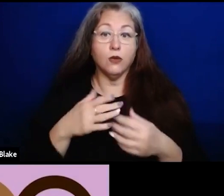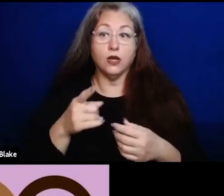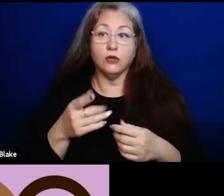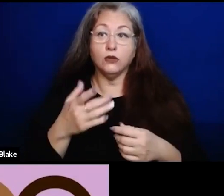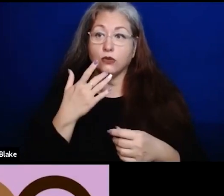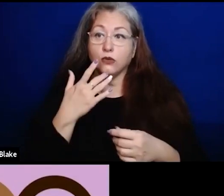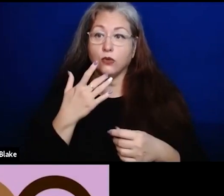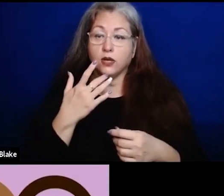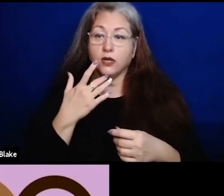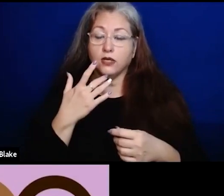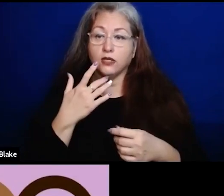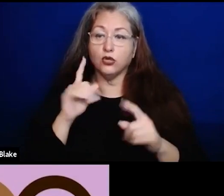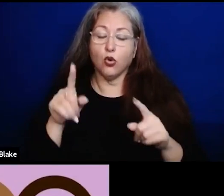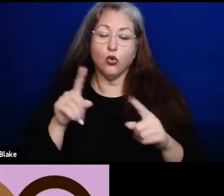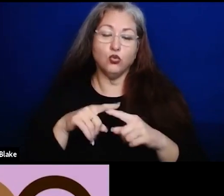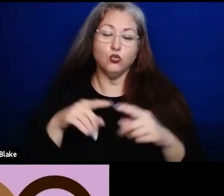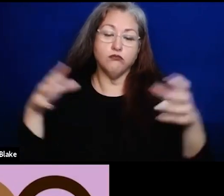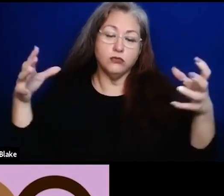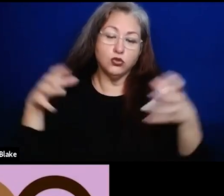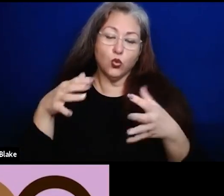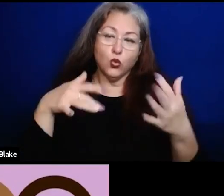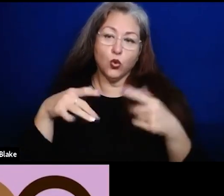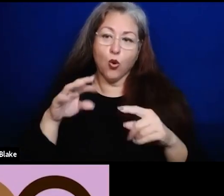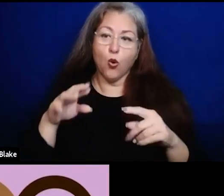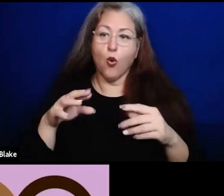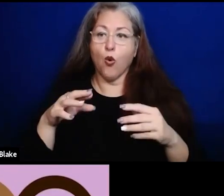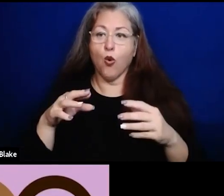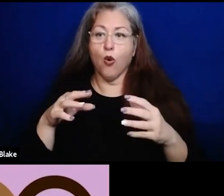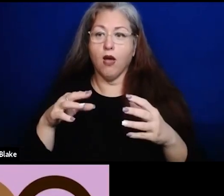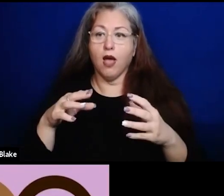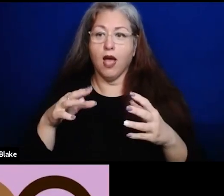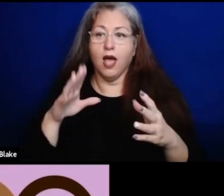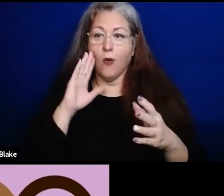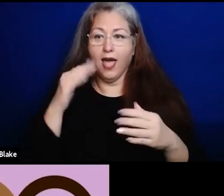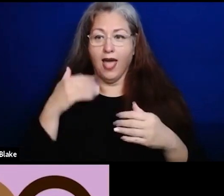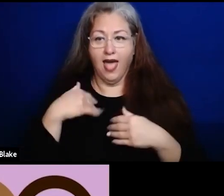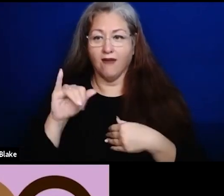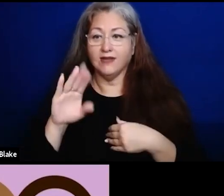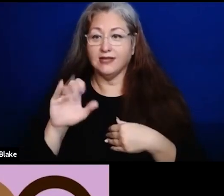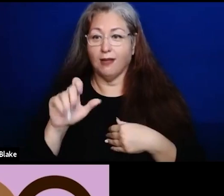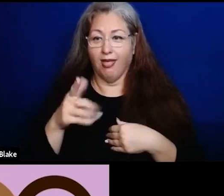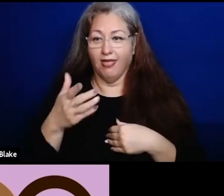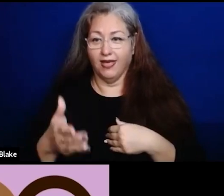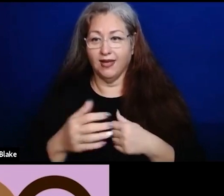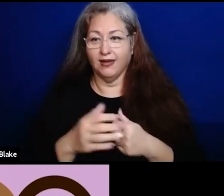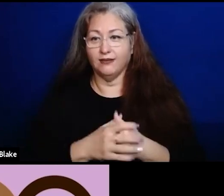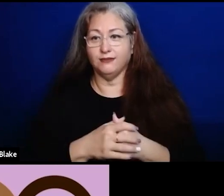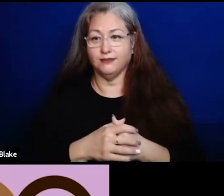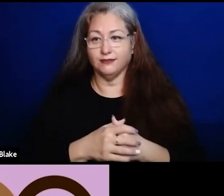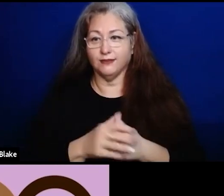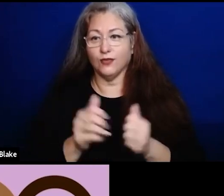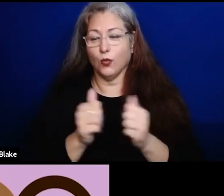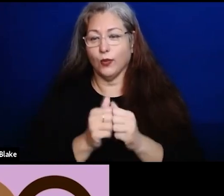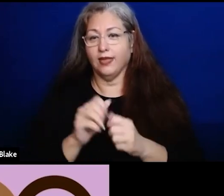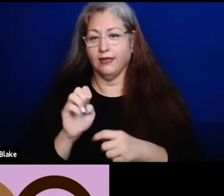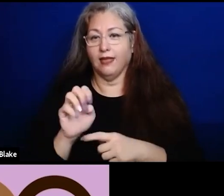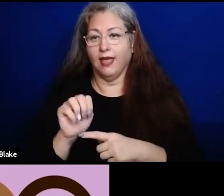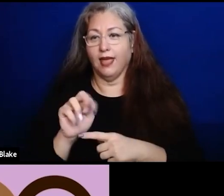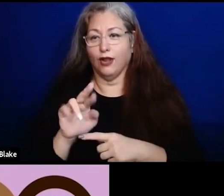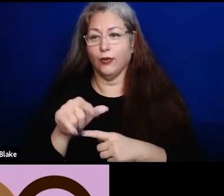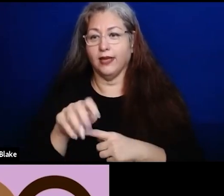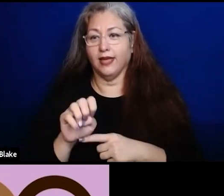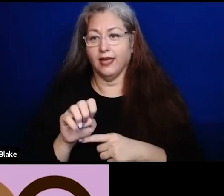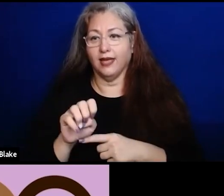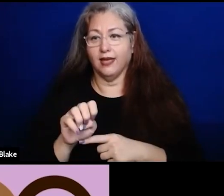a social gathering or a political gathering, there was Isabel with Enrique, a